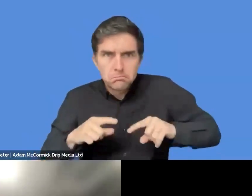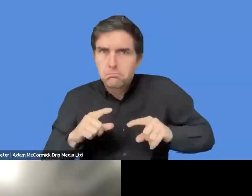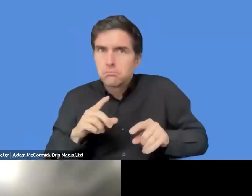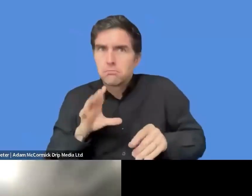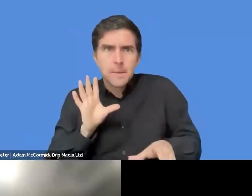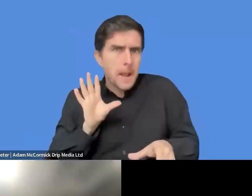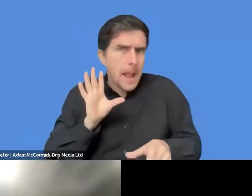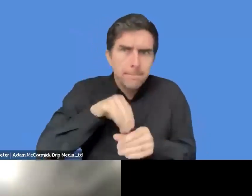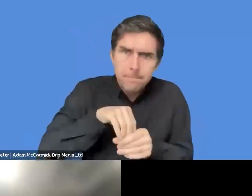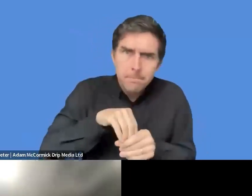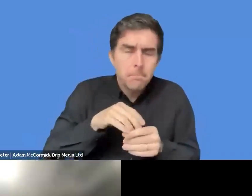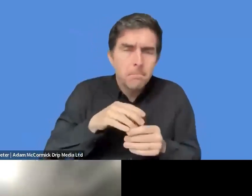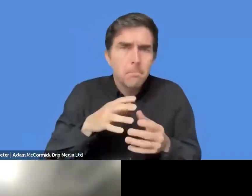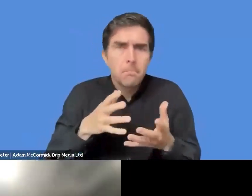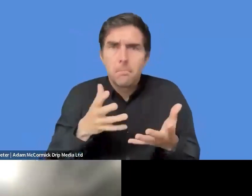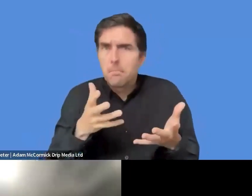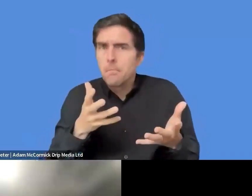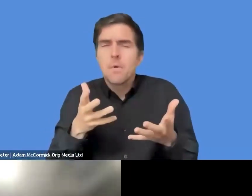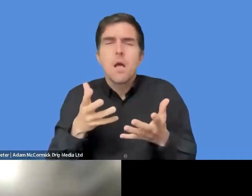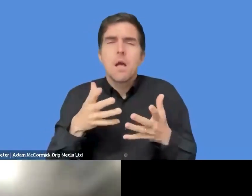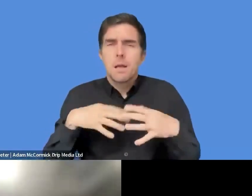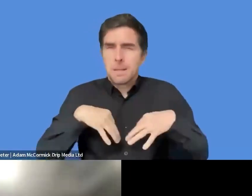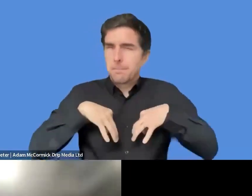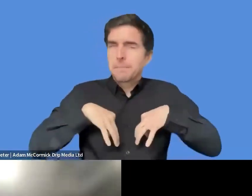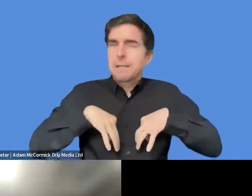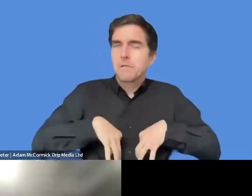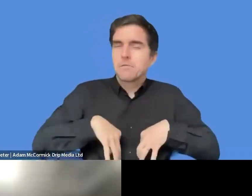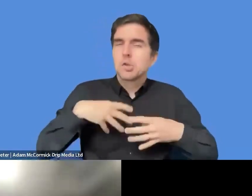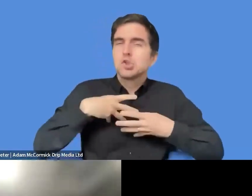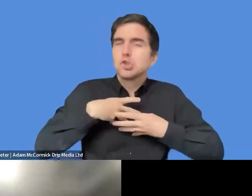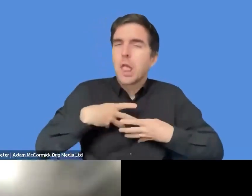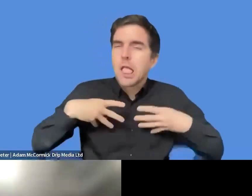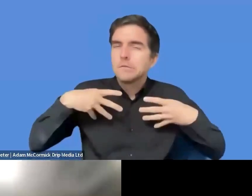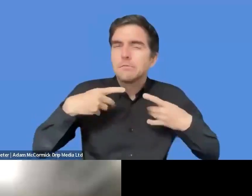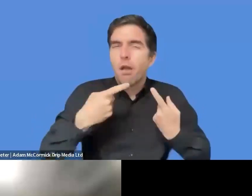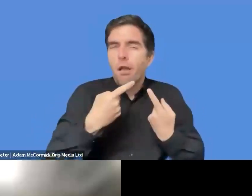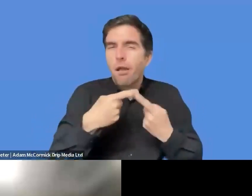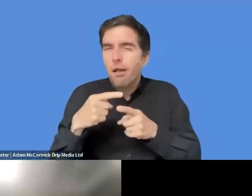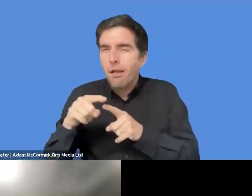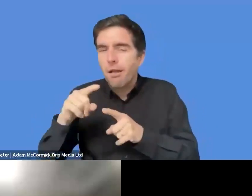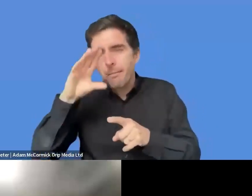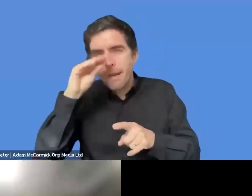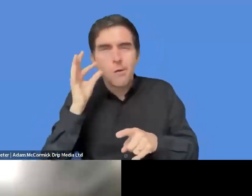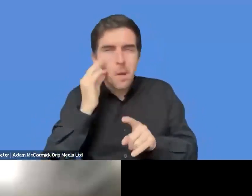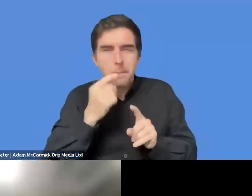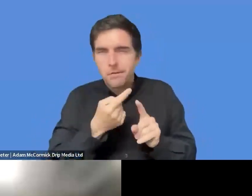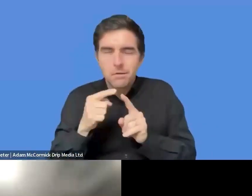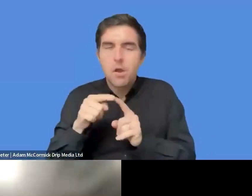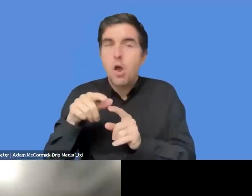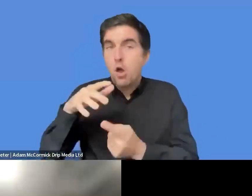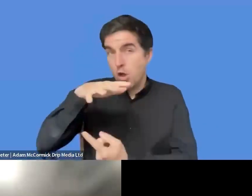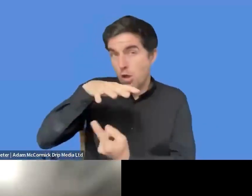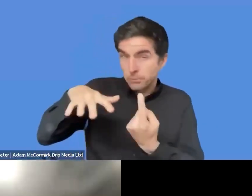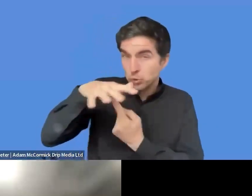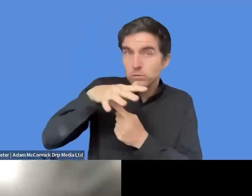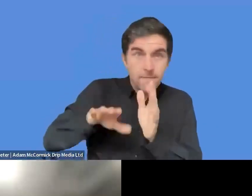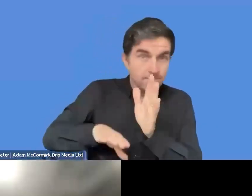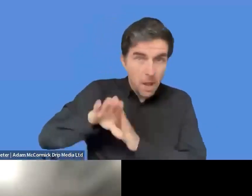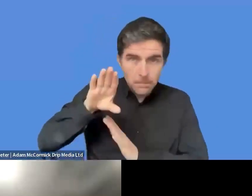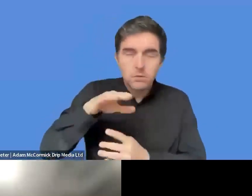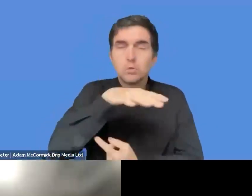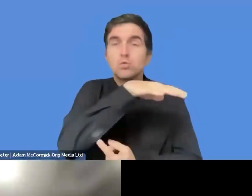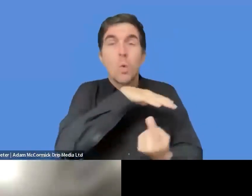of Gender, Community Development and Social Welfare, which is also a key partner in the implementation of social protection programs in the